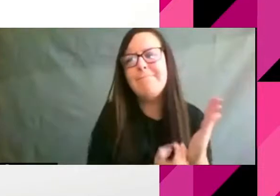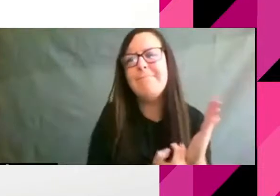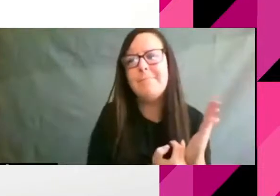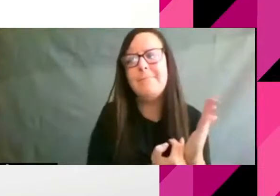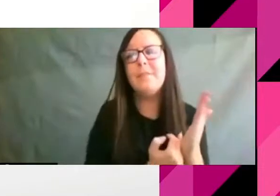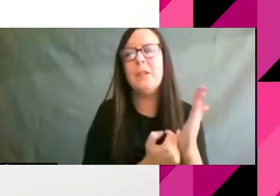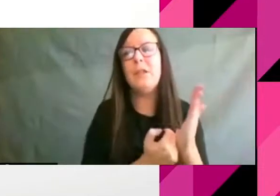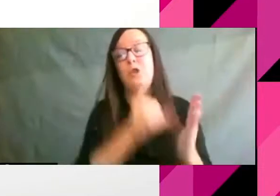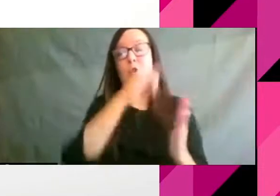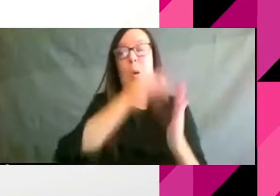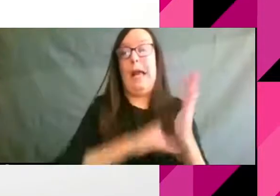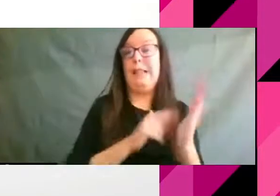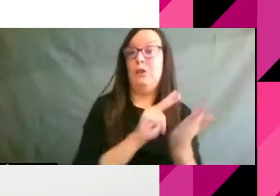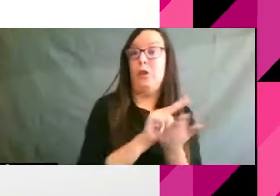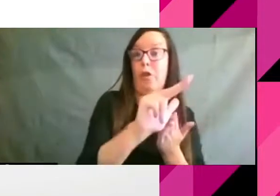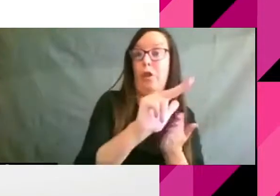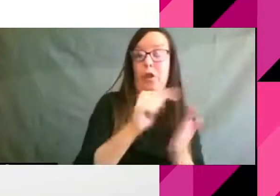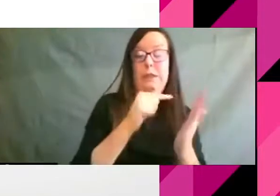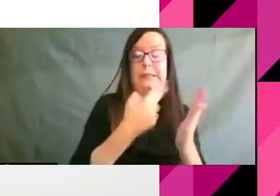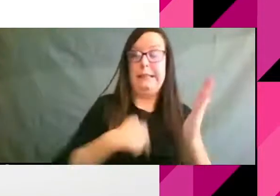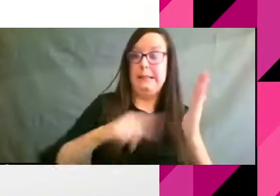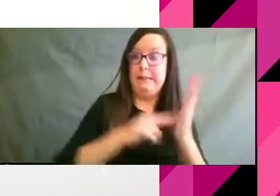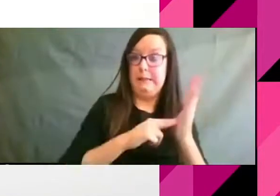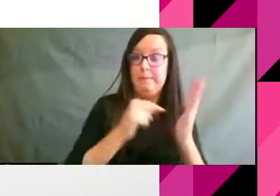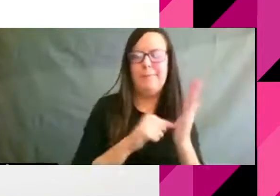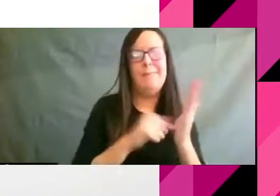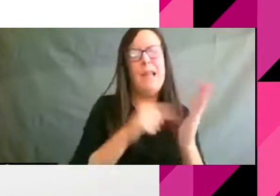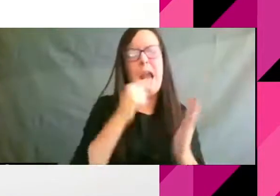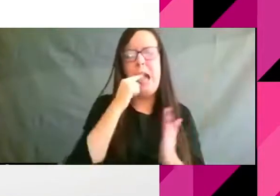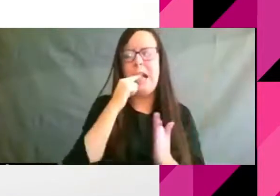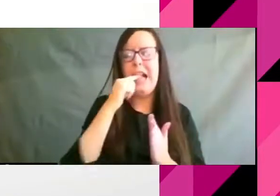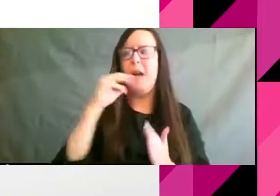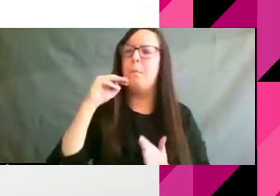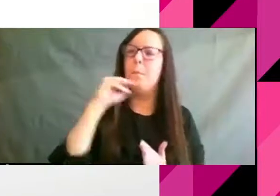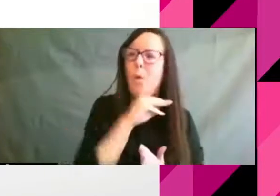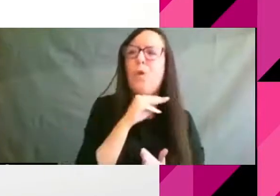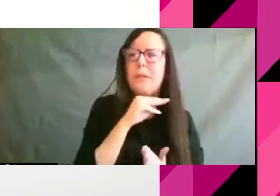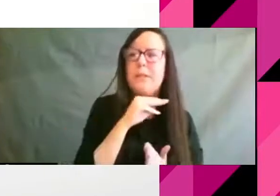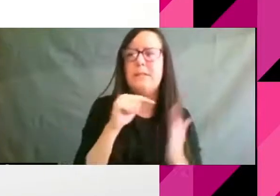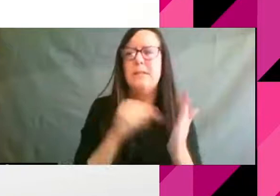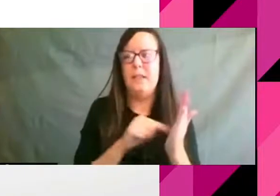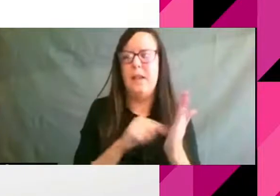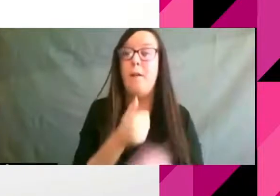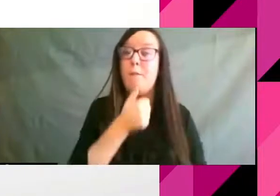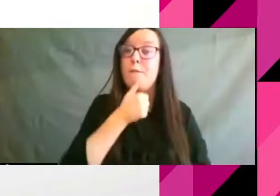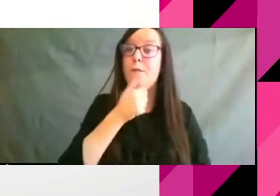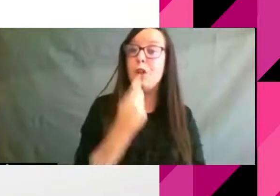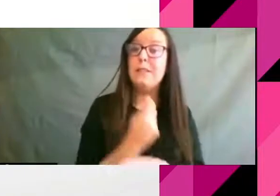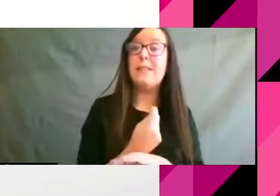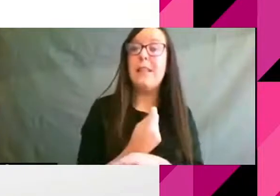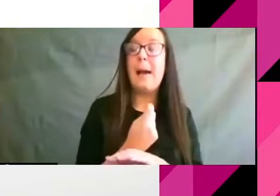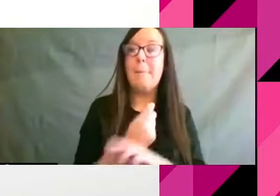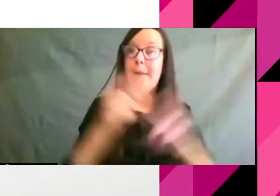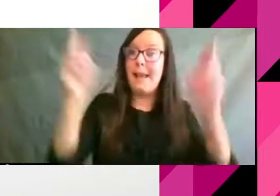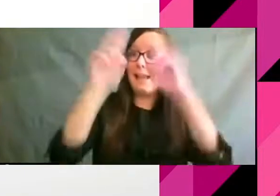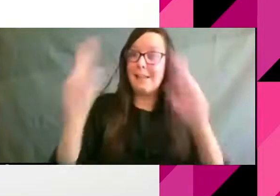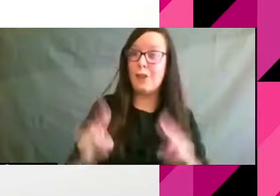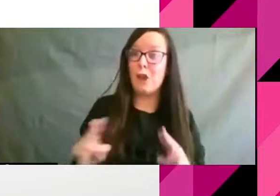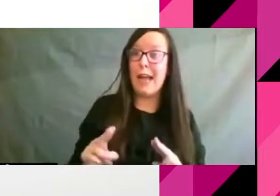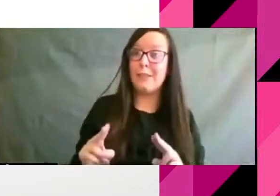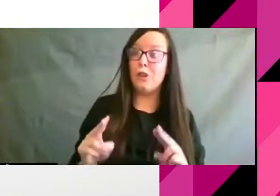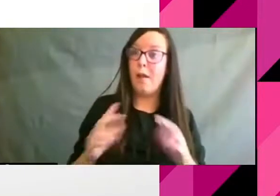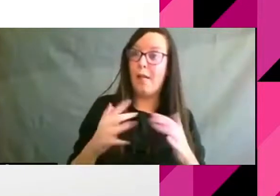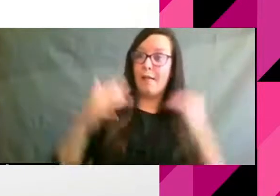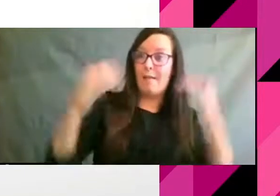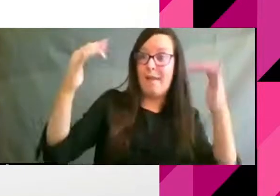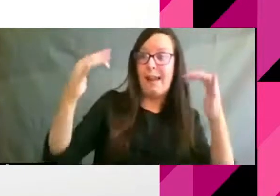the CRPD, it's key. It's of course the first time that an international convention